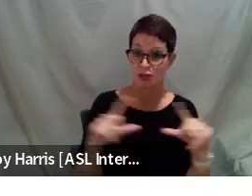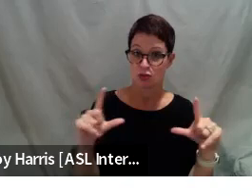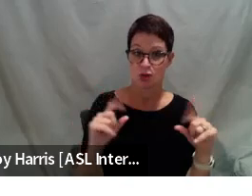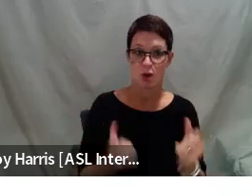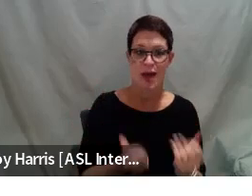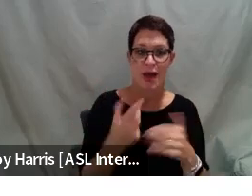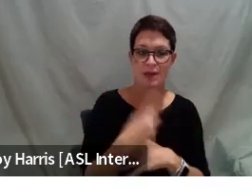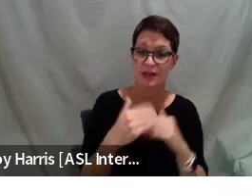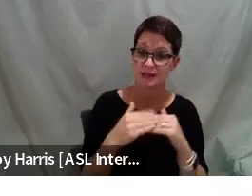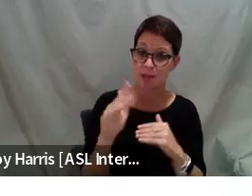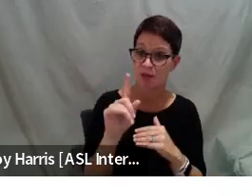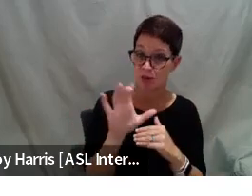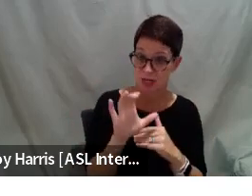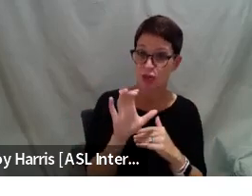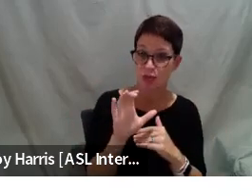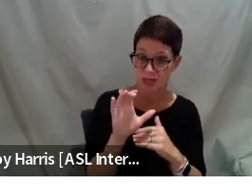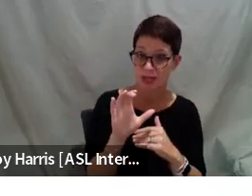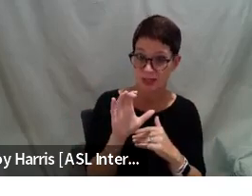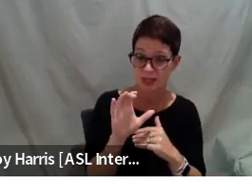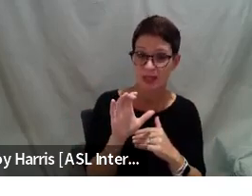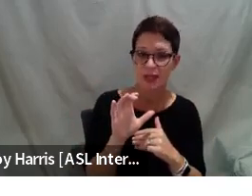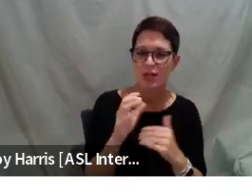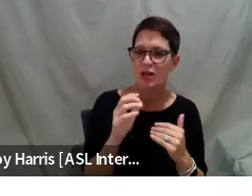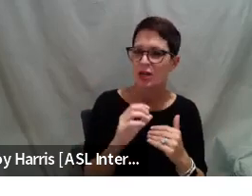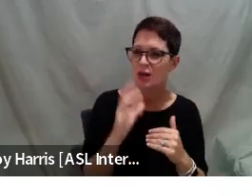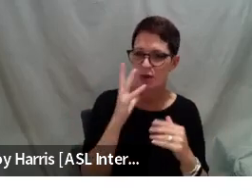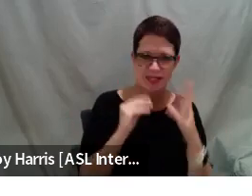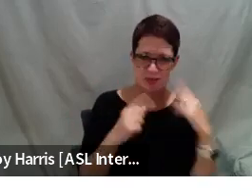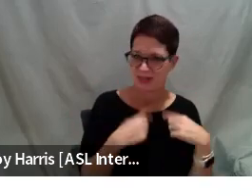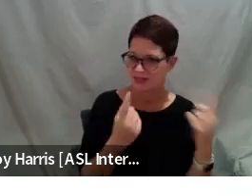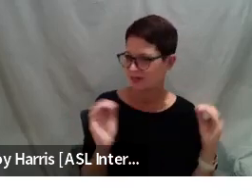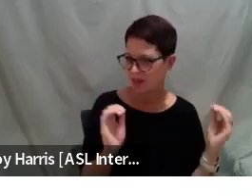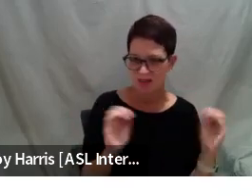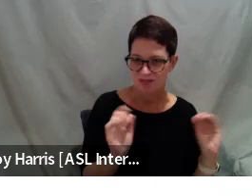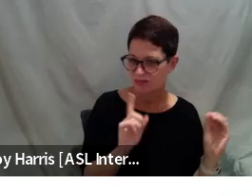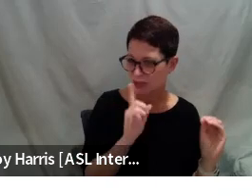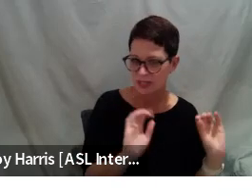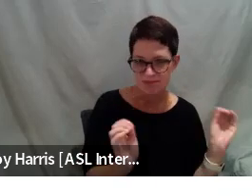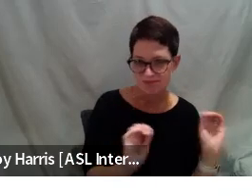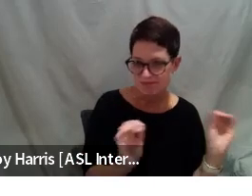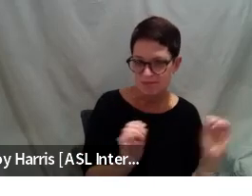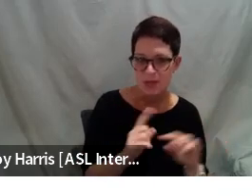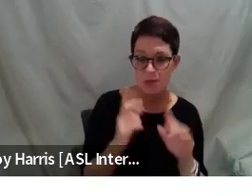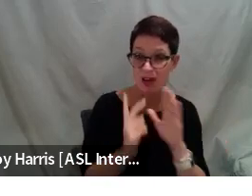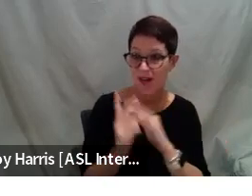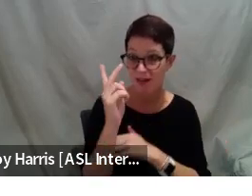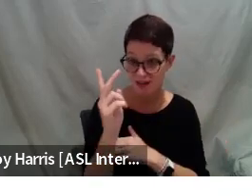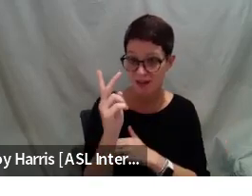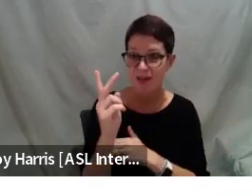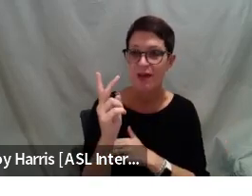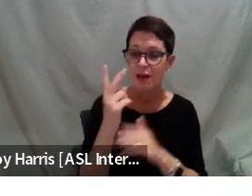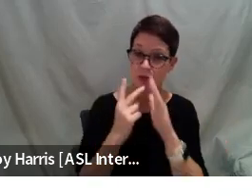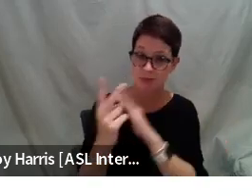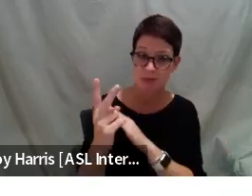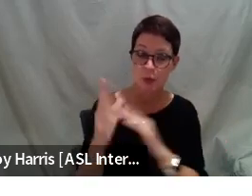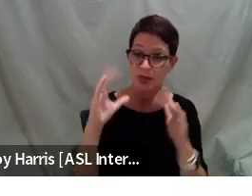of days above 100 degrees. And we're not experiencing any, but with the projections, we're